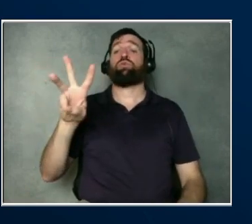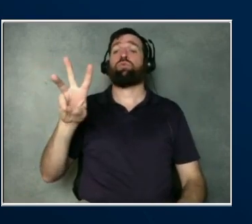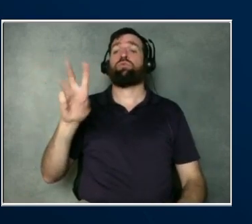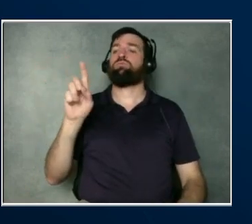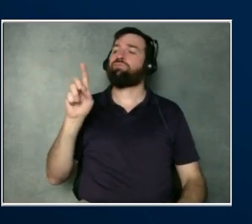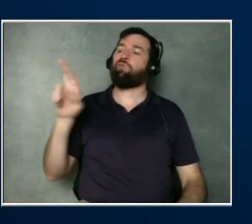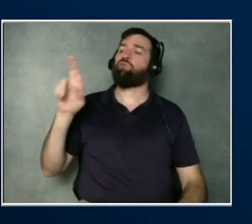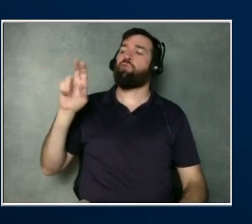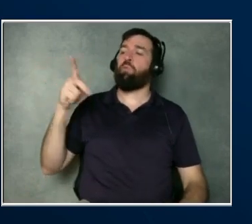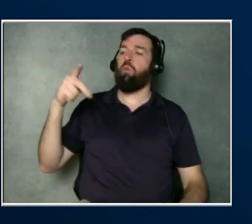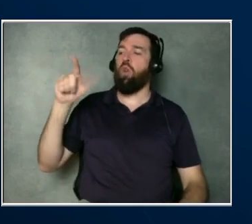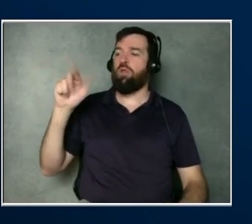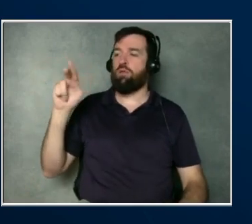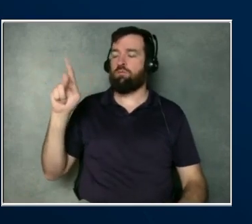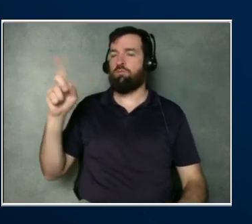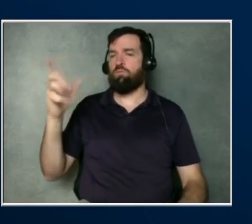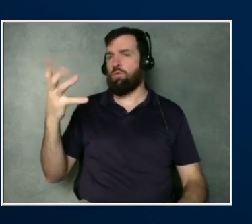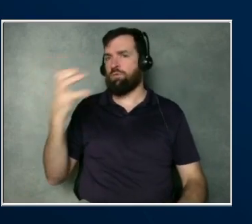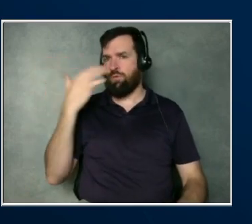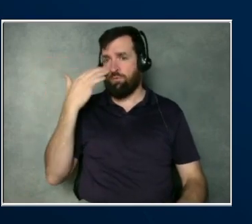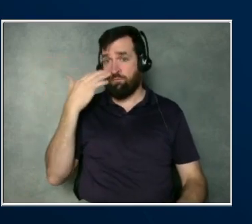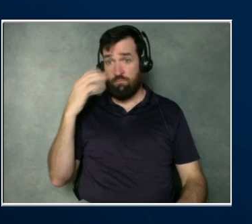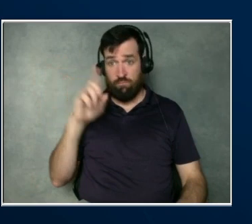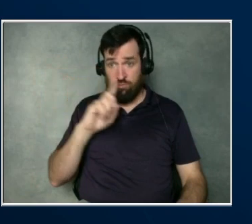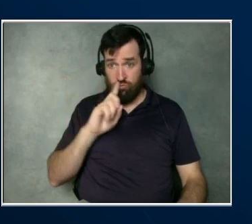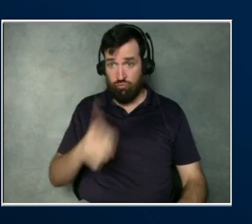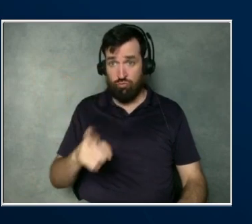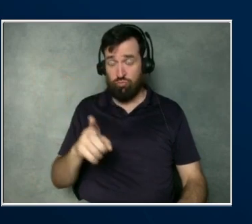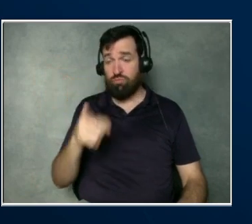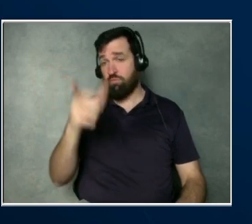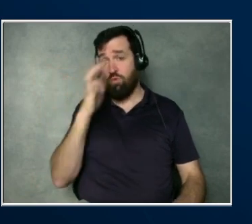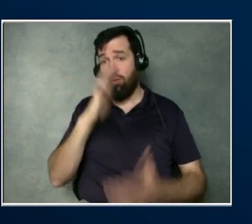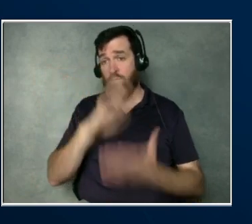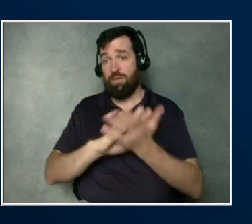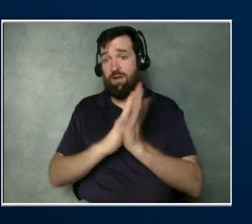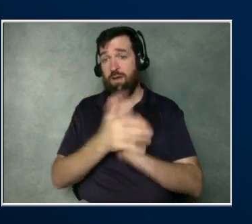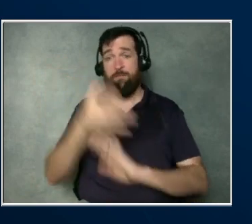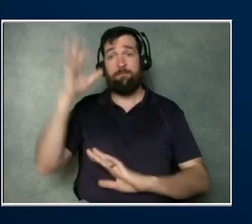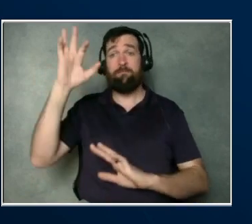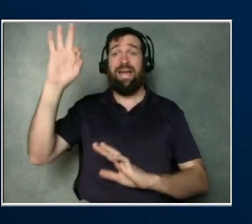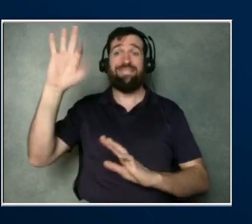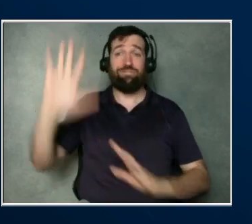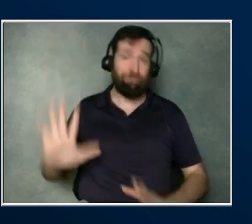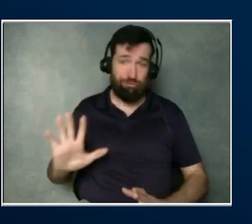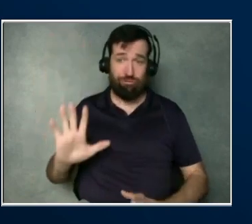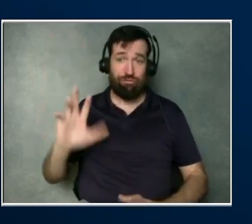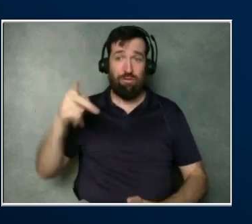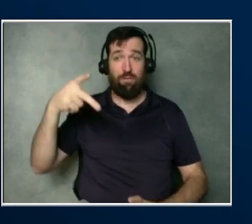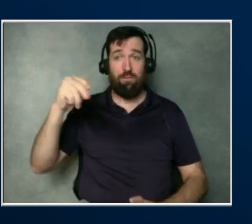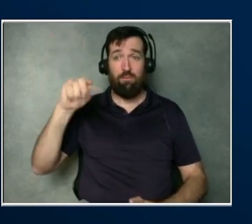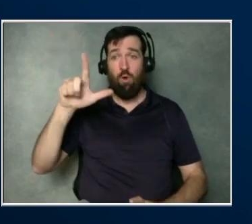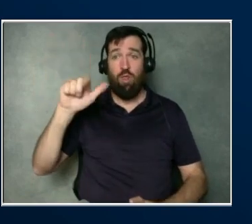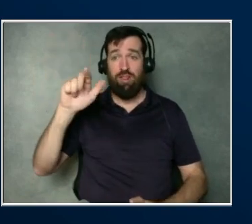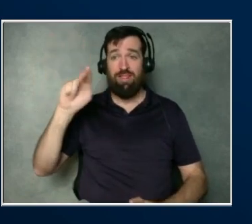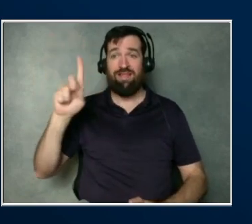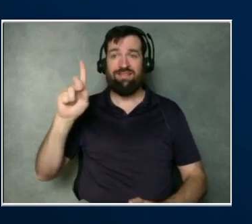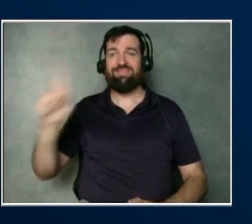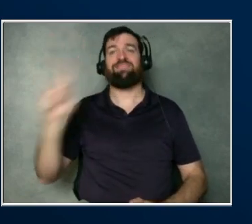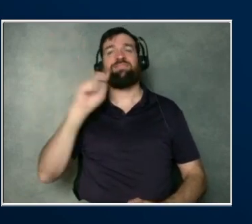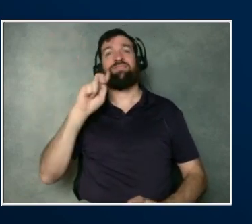know, is it true Dr. Poland will soon become Pastor Poland? I mentioned that,